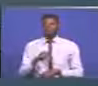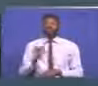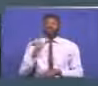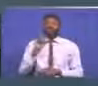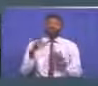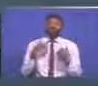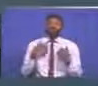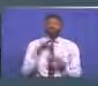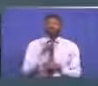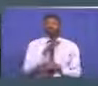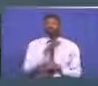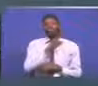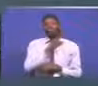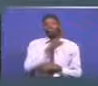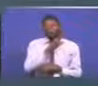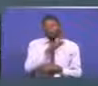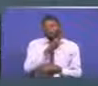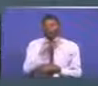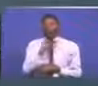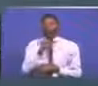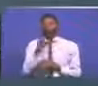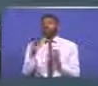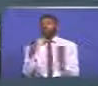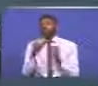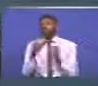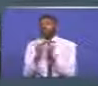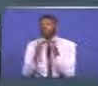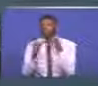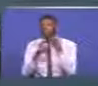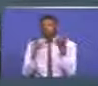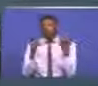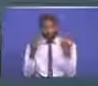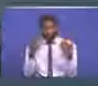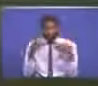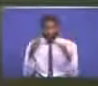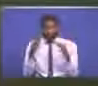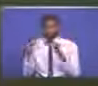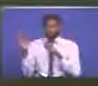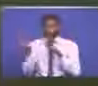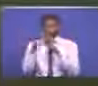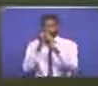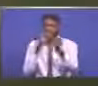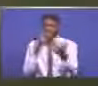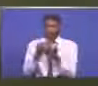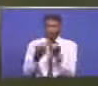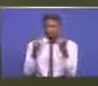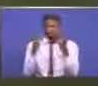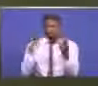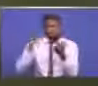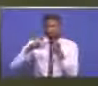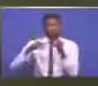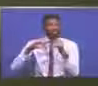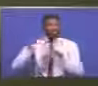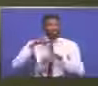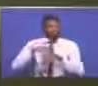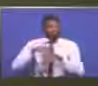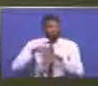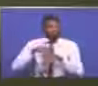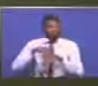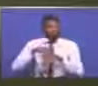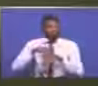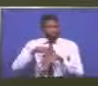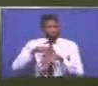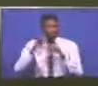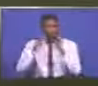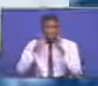23 and lows of 16. That's your local weather forecast. Again, many thanks for keeping it Channel One. Until I see you next time, do have yourselves a